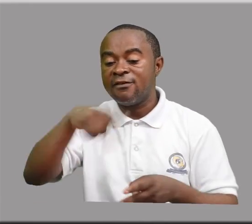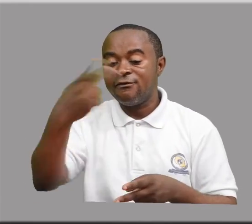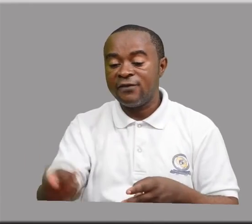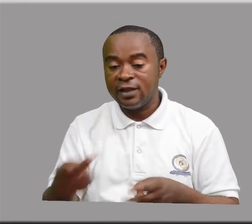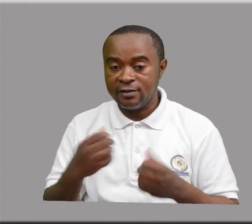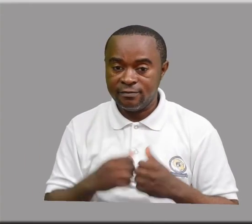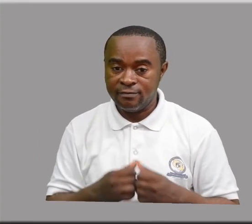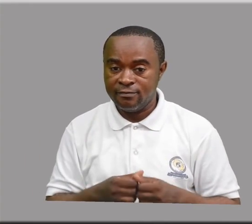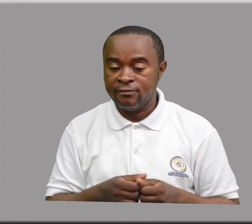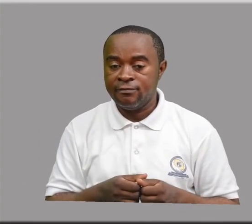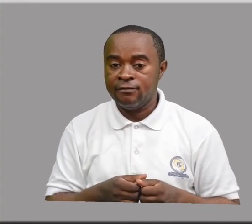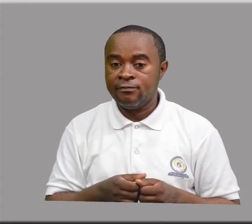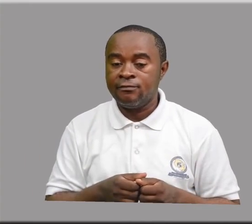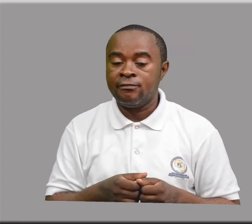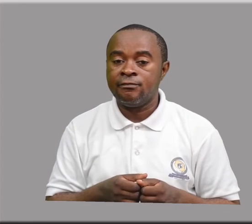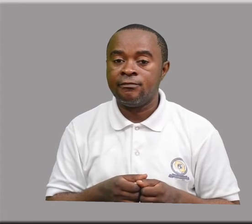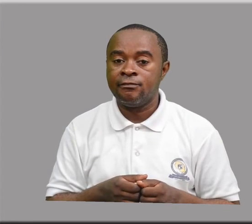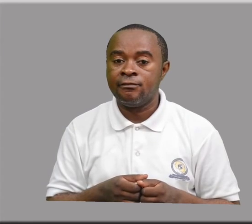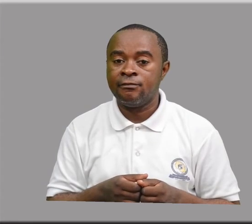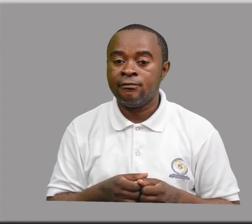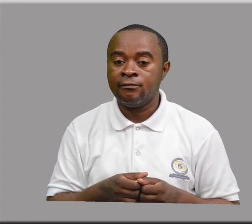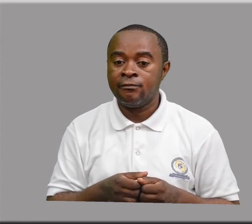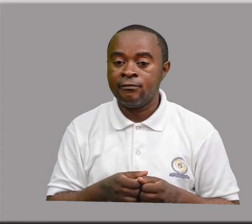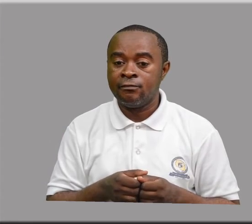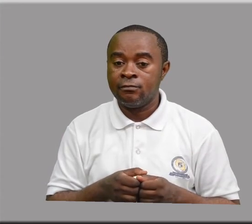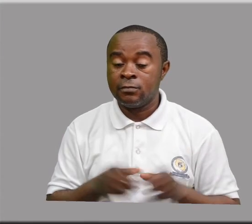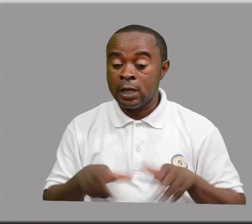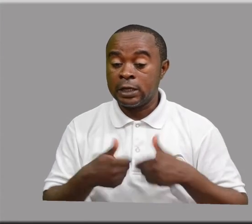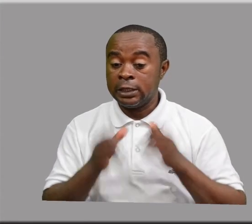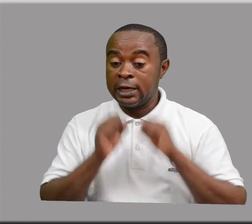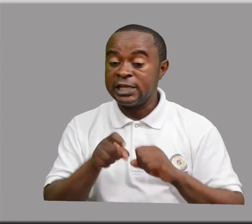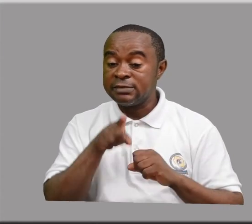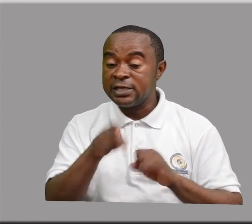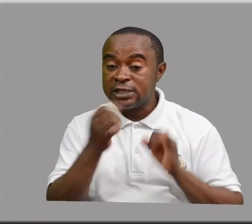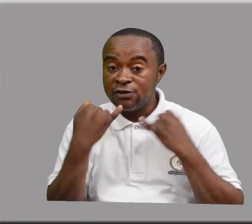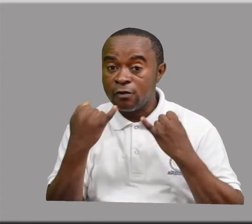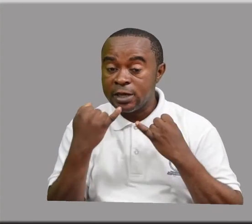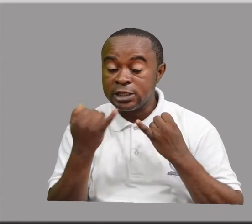are giving life to the data that you collected.